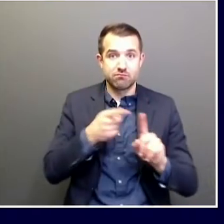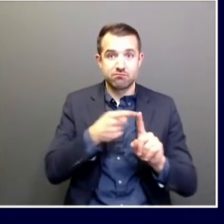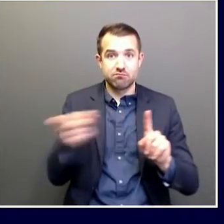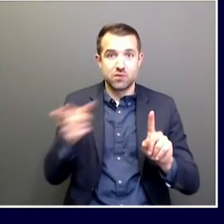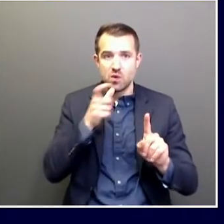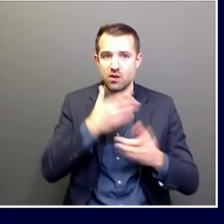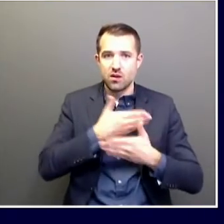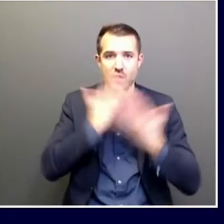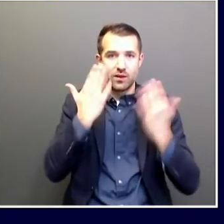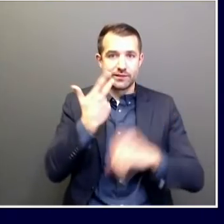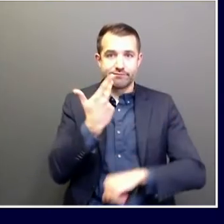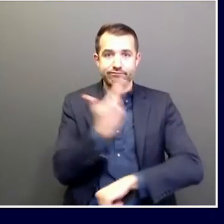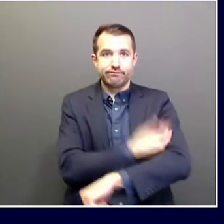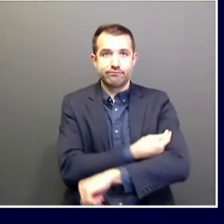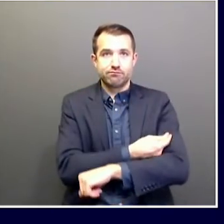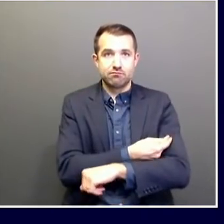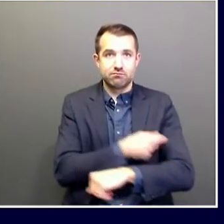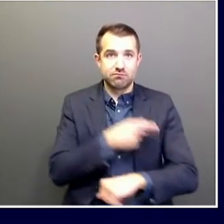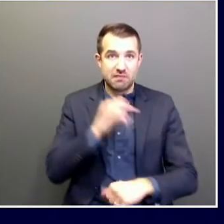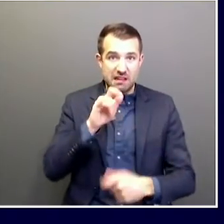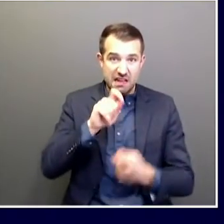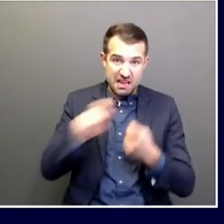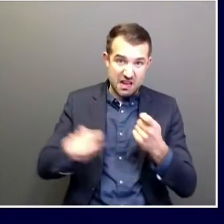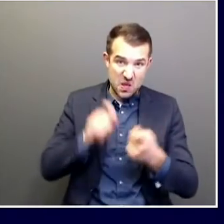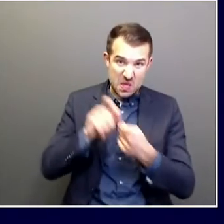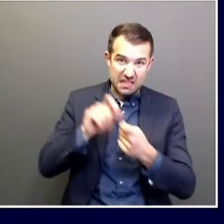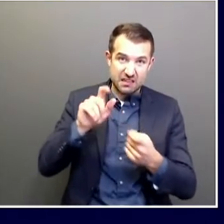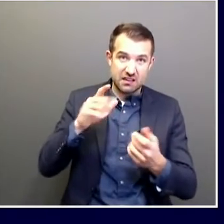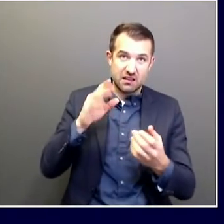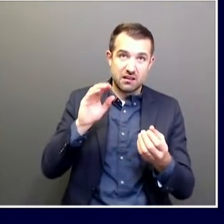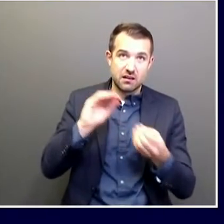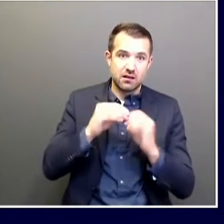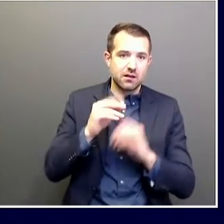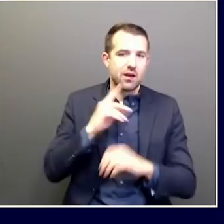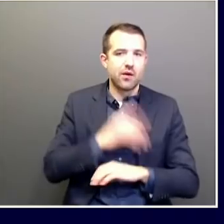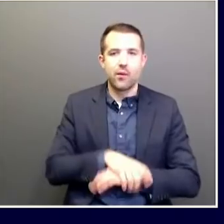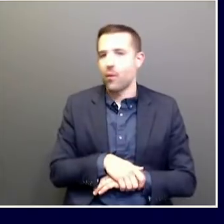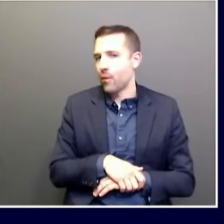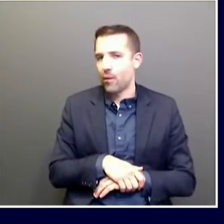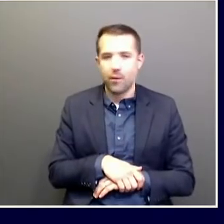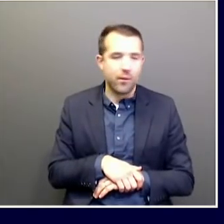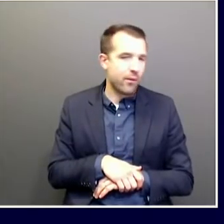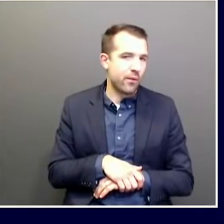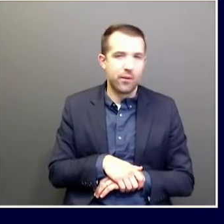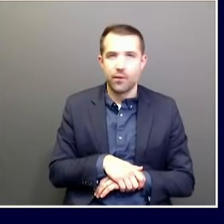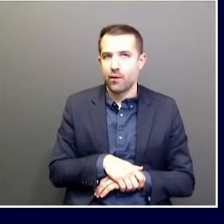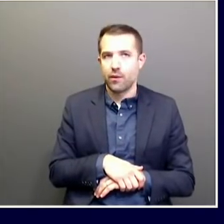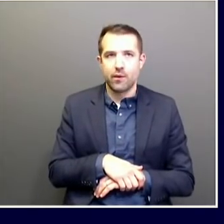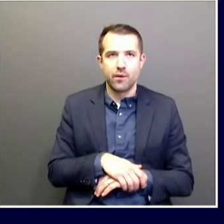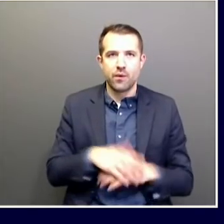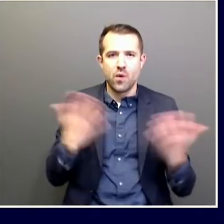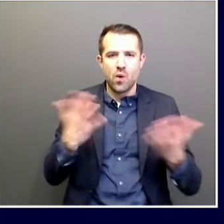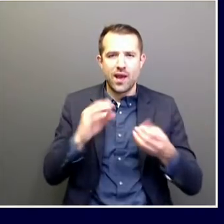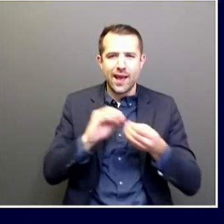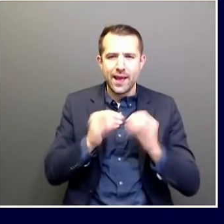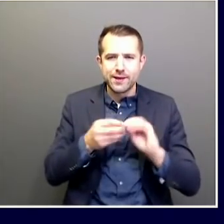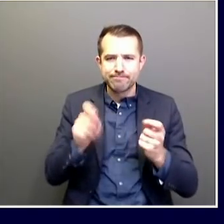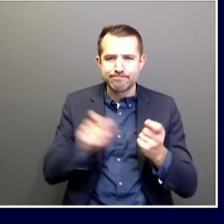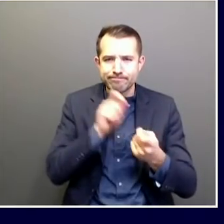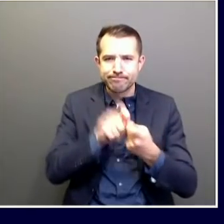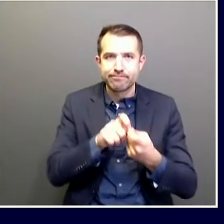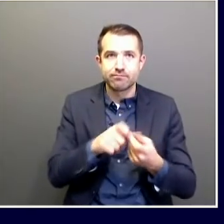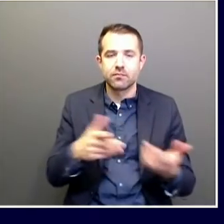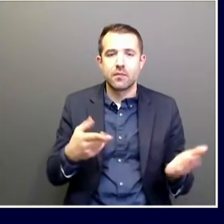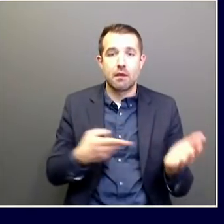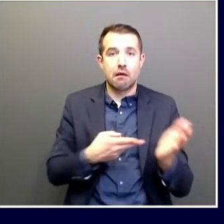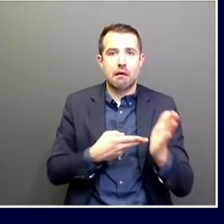you guys have? No, Dr. Shah, you're shaking your head. Do you happen to know a raw number on that front? We can tabulate it really quickly.